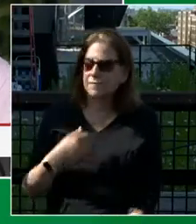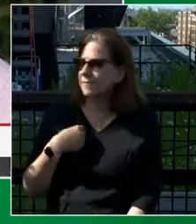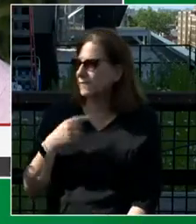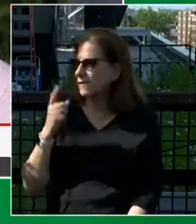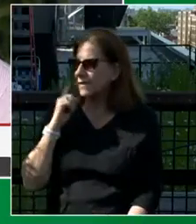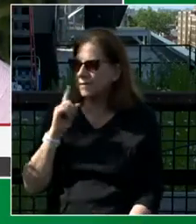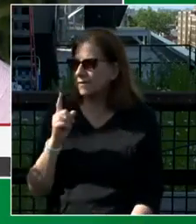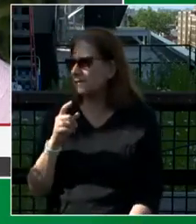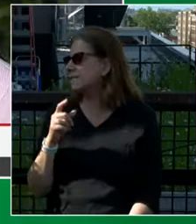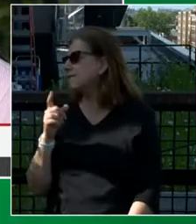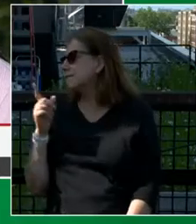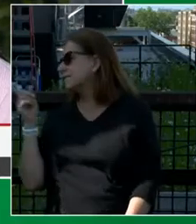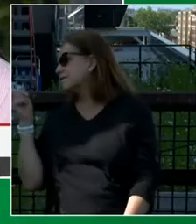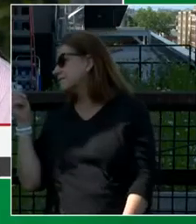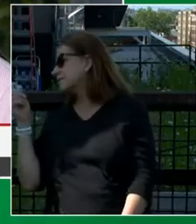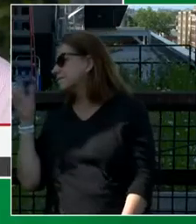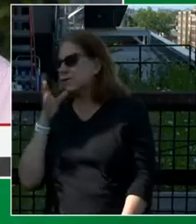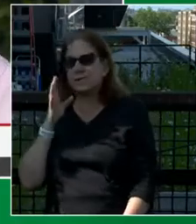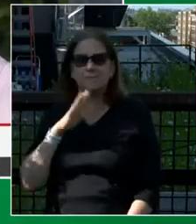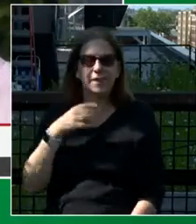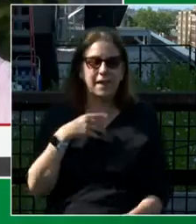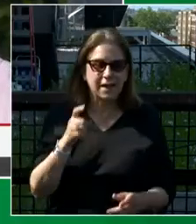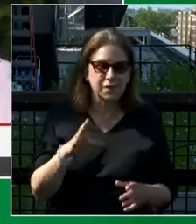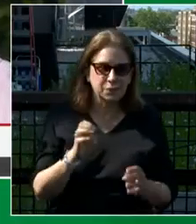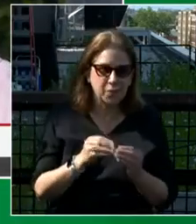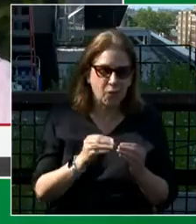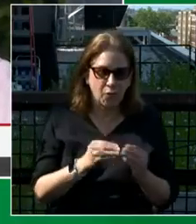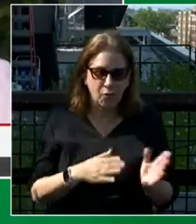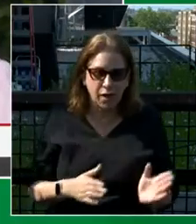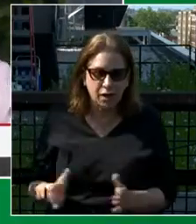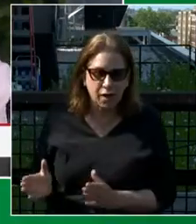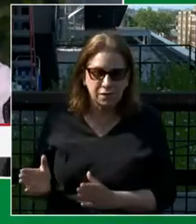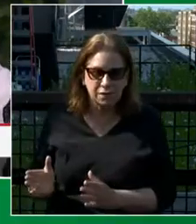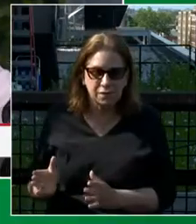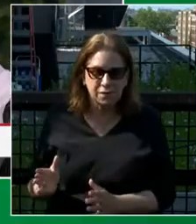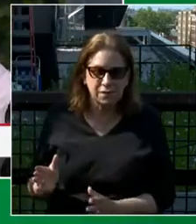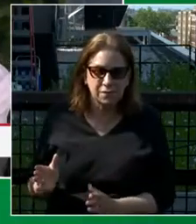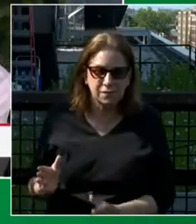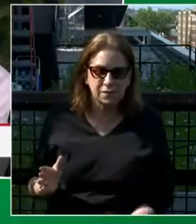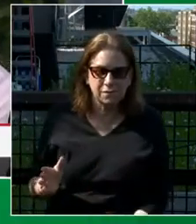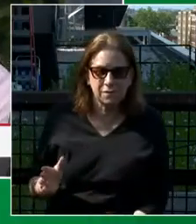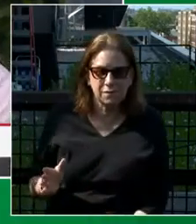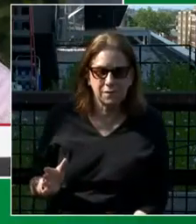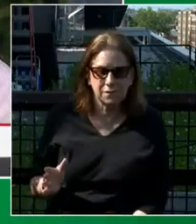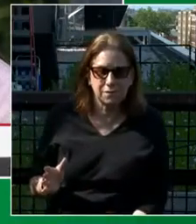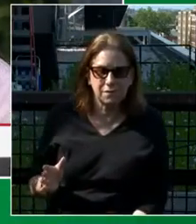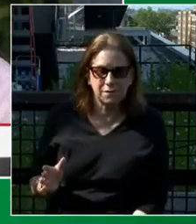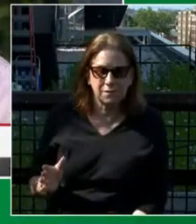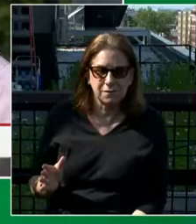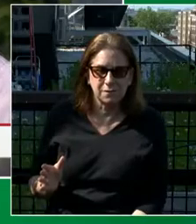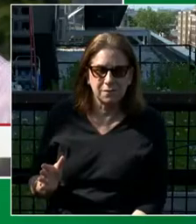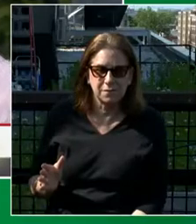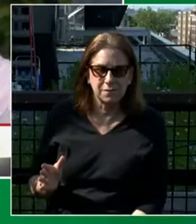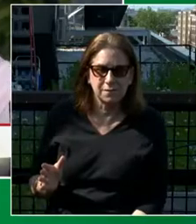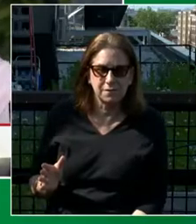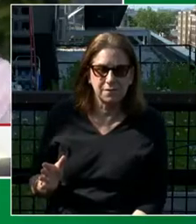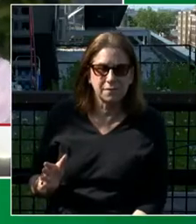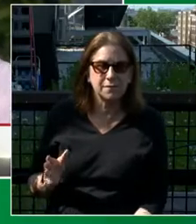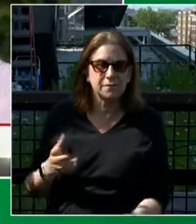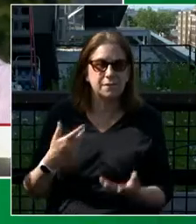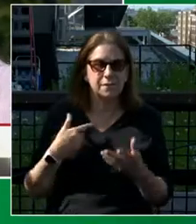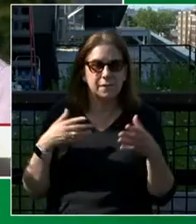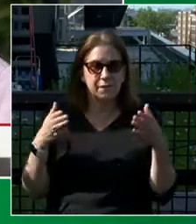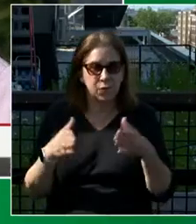more visionary in how we do things, a little bit more project management. We've added a couple